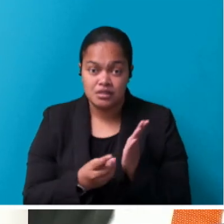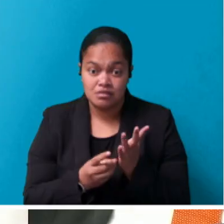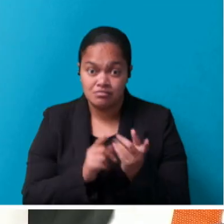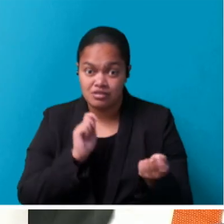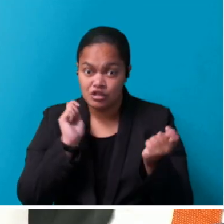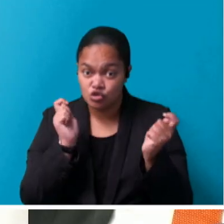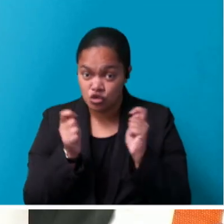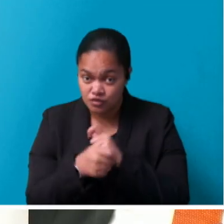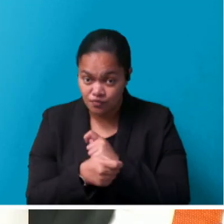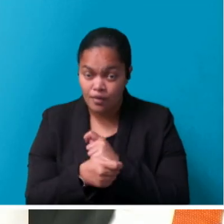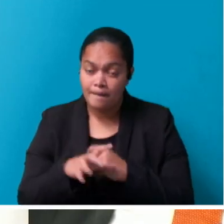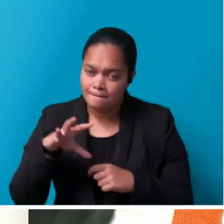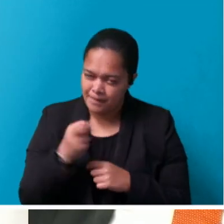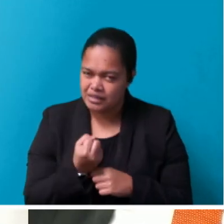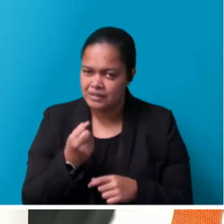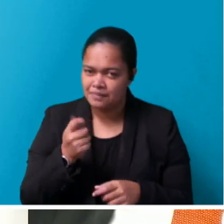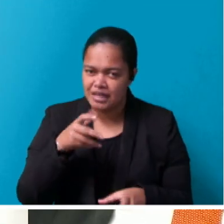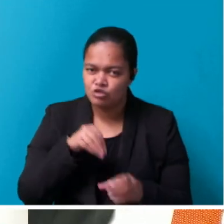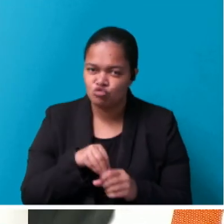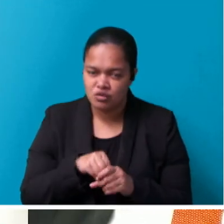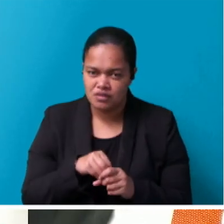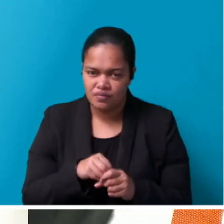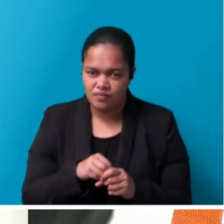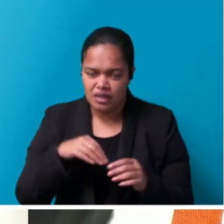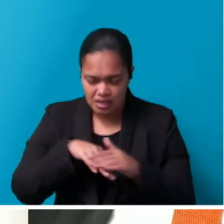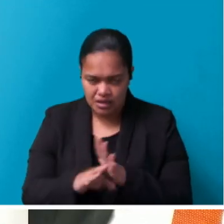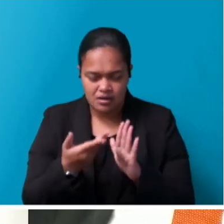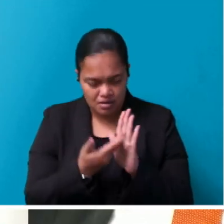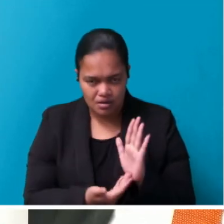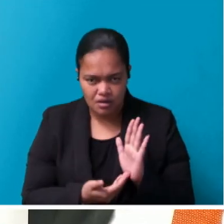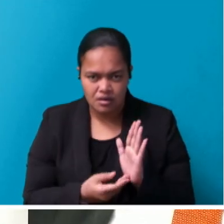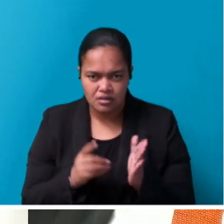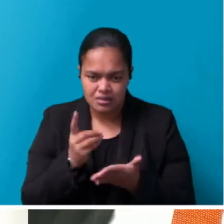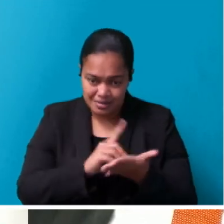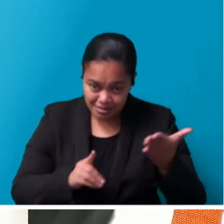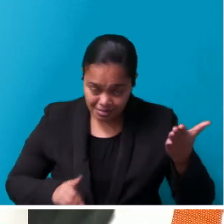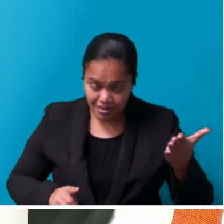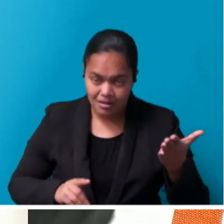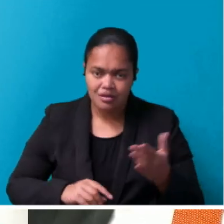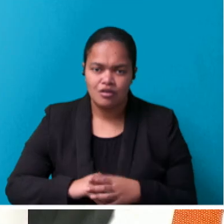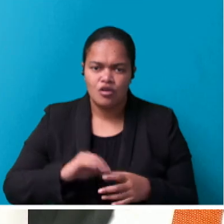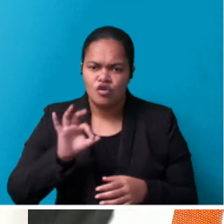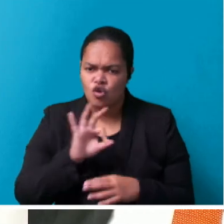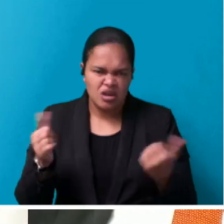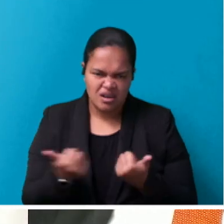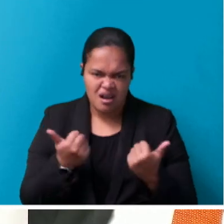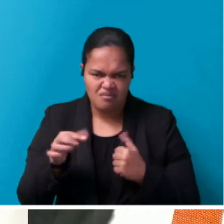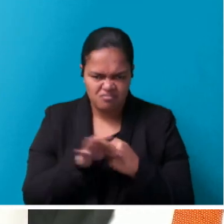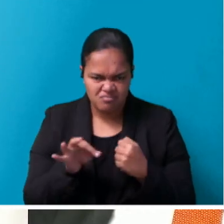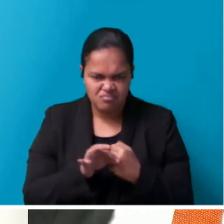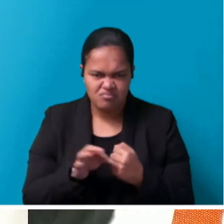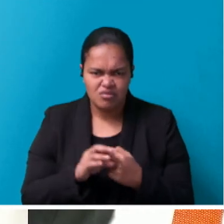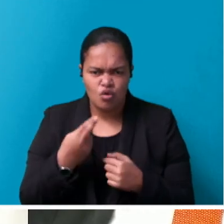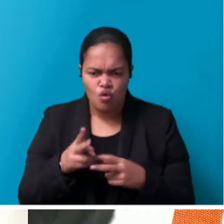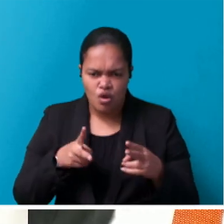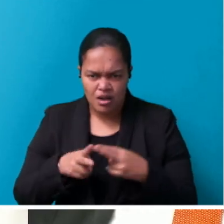transformation must be inclusive by design. It is not enough to build infrastructure or launch platforms. We